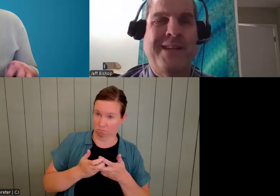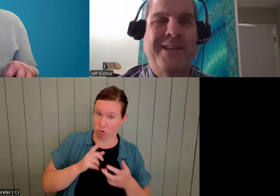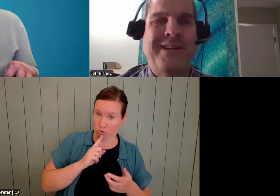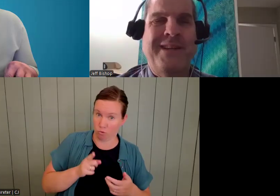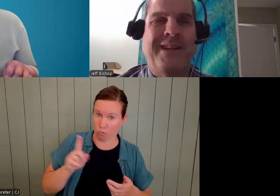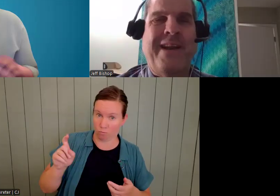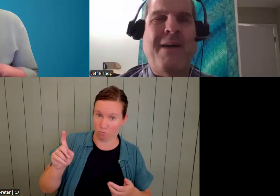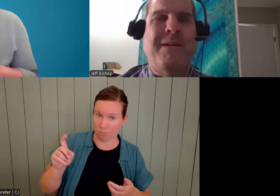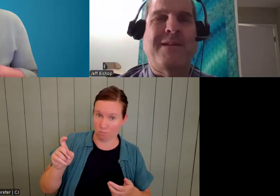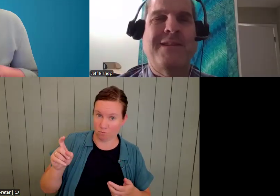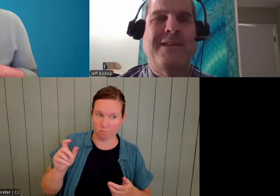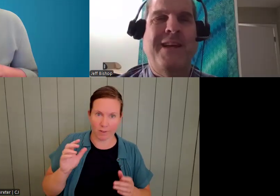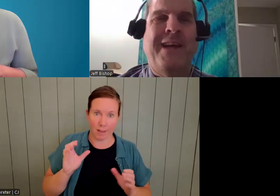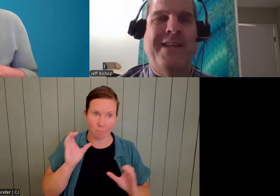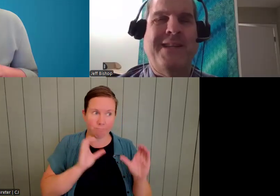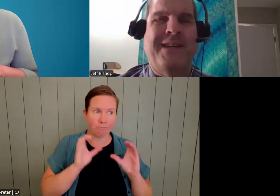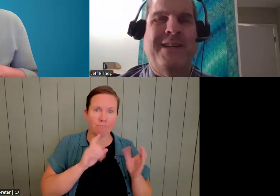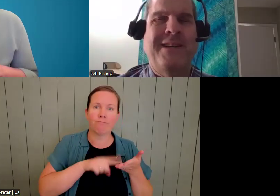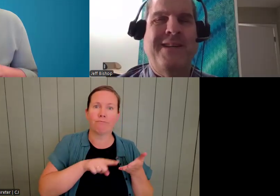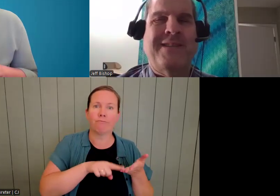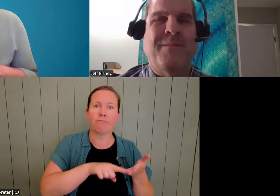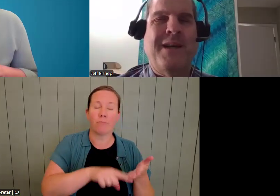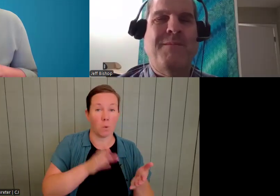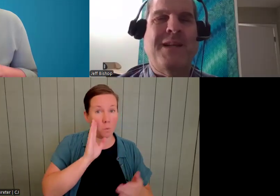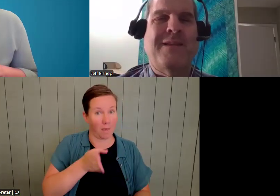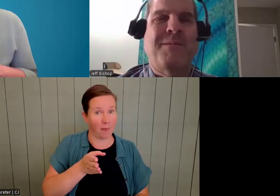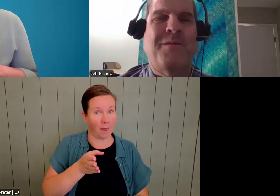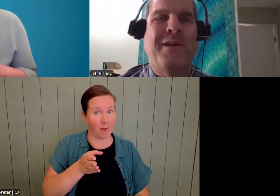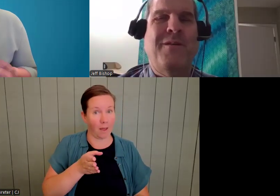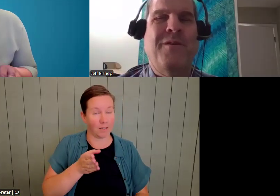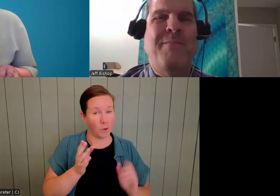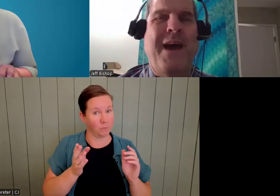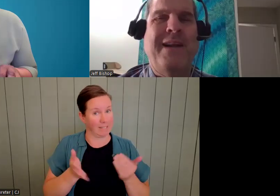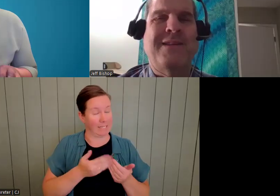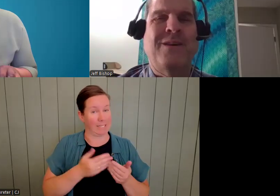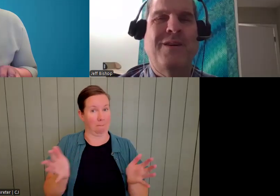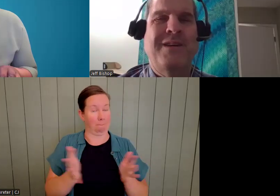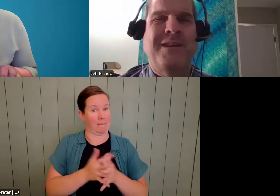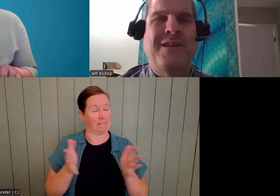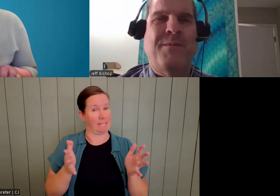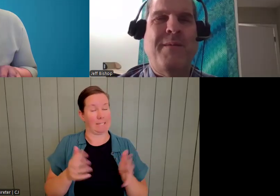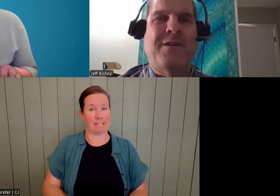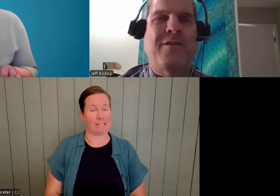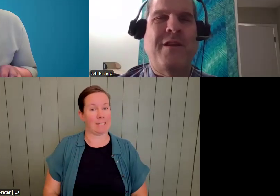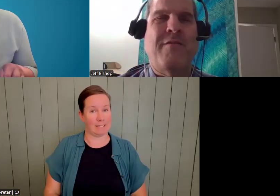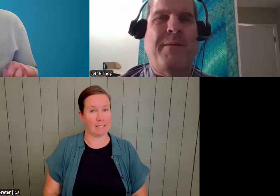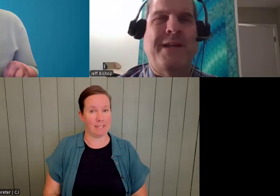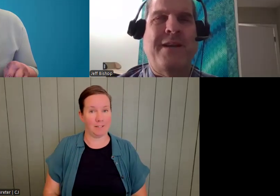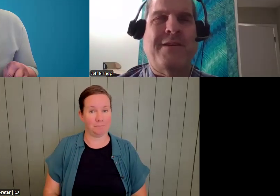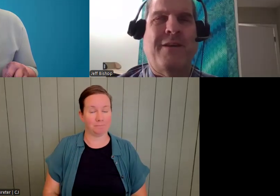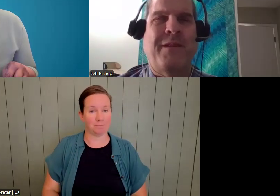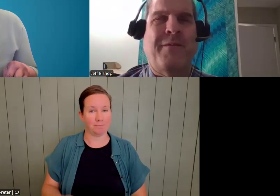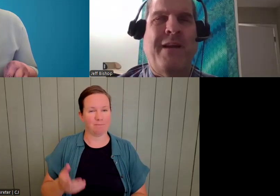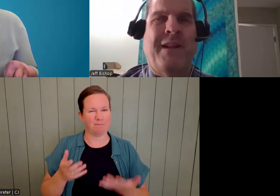person. That happens. And sometimes that's good or bad. And so you just want to make sure that you're